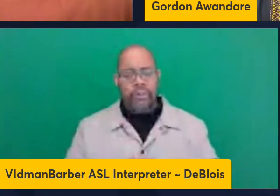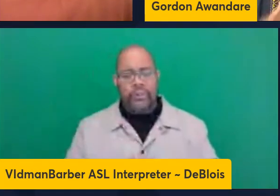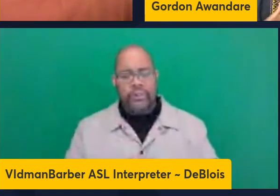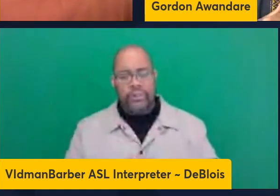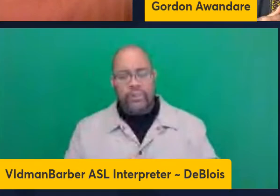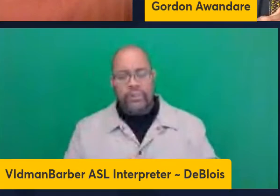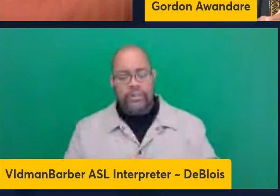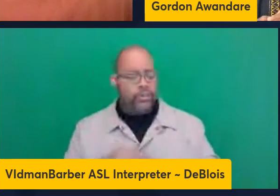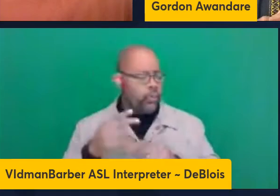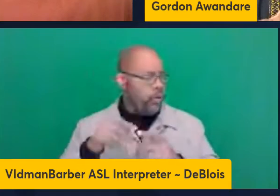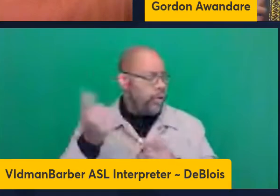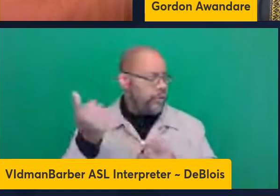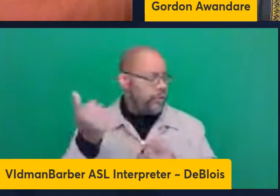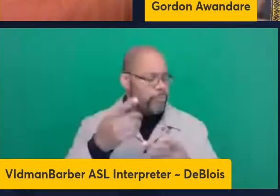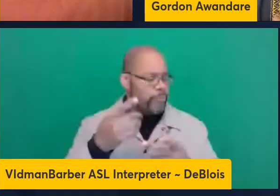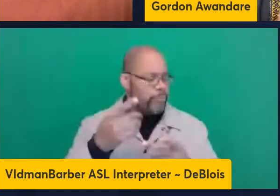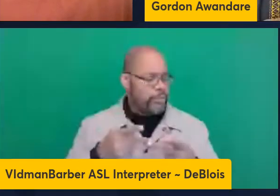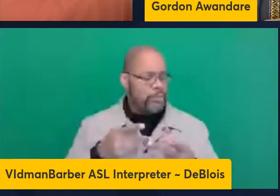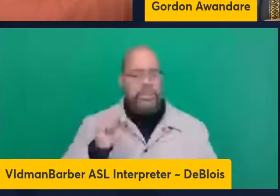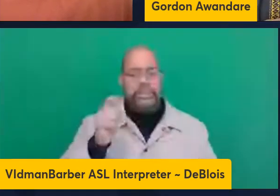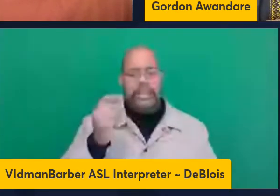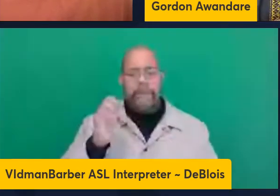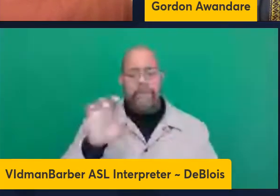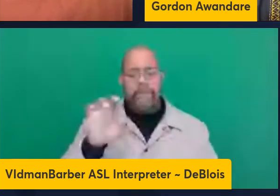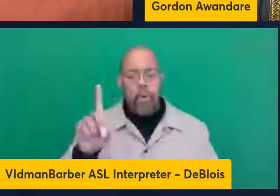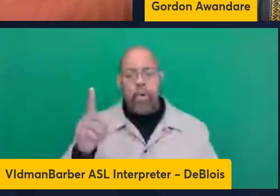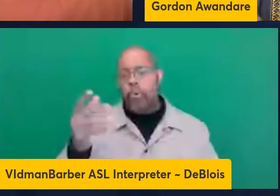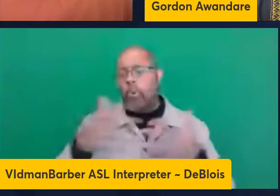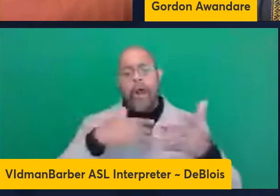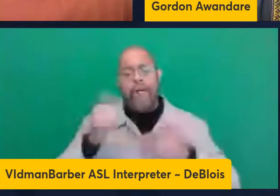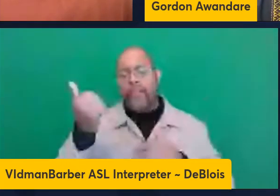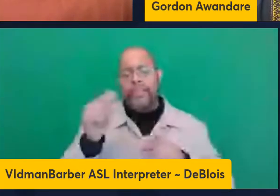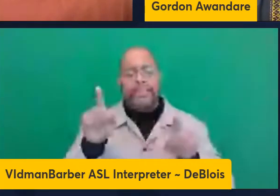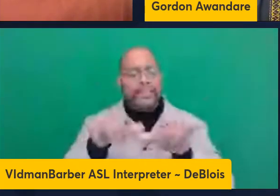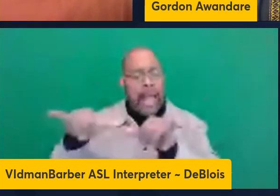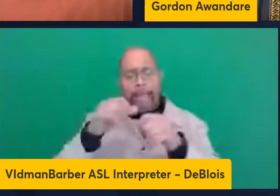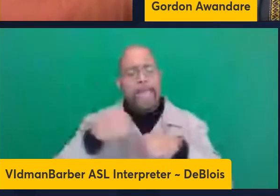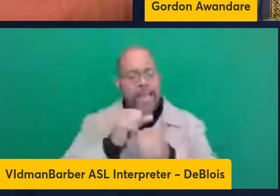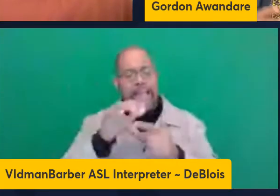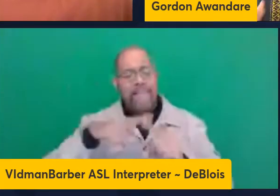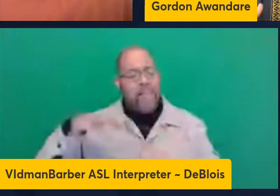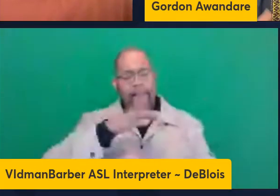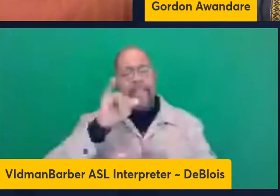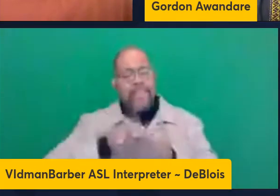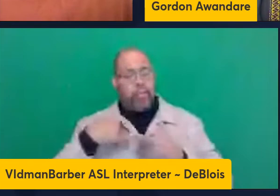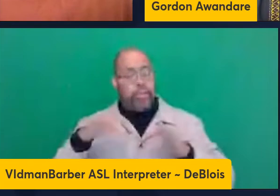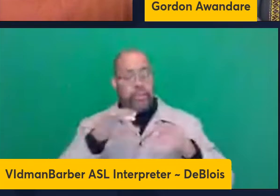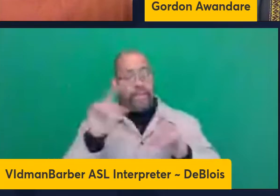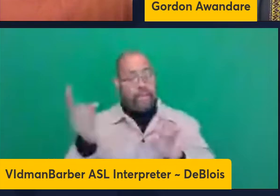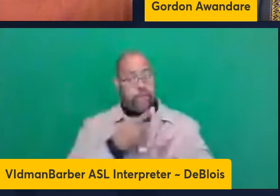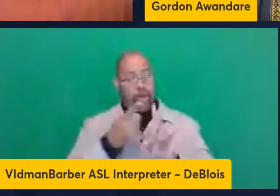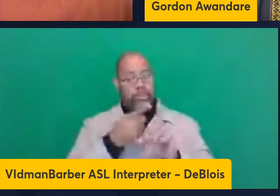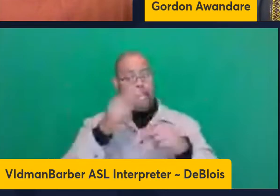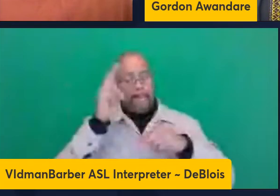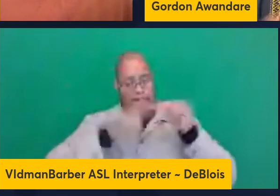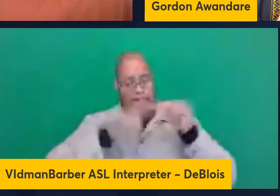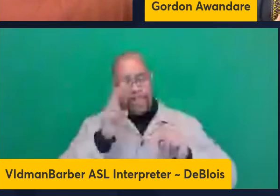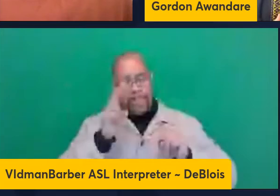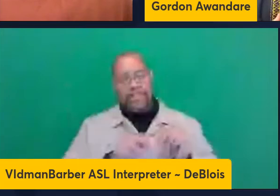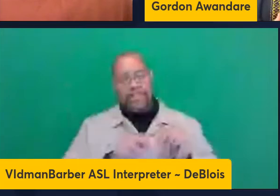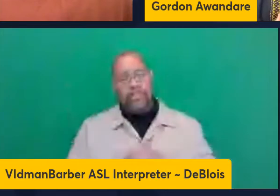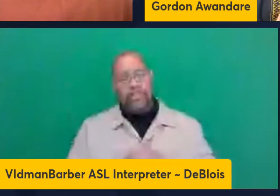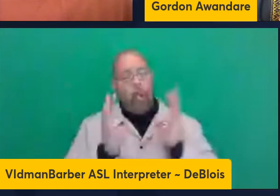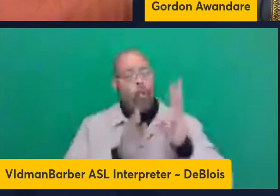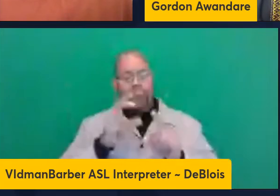what do you call it, Stanford or wherever. So you have to create the environment. That's what we did first, is to build a